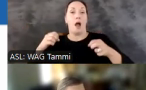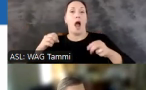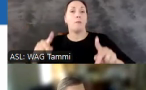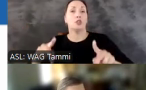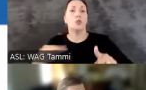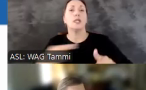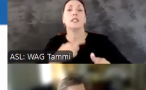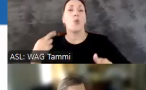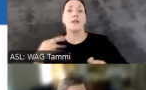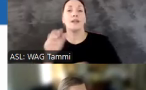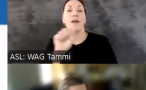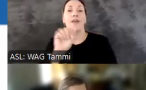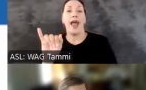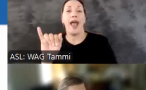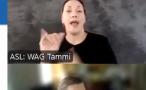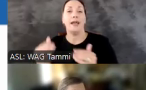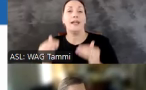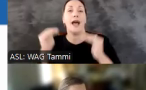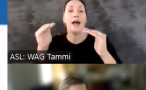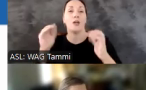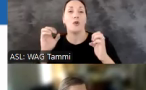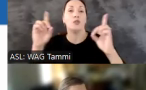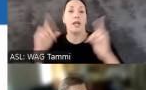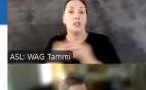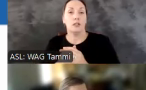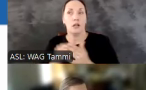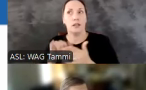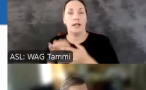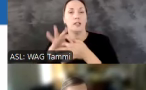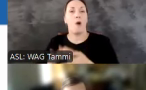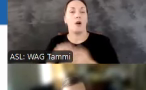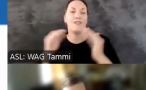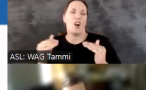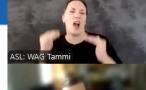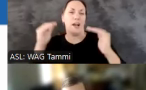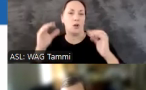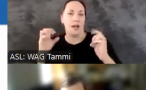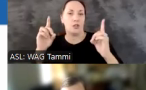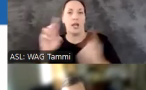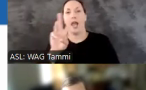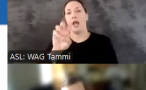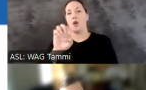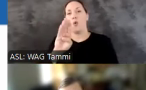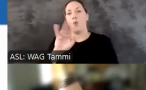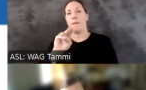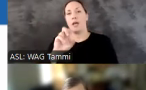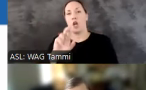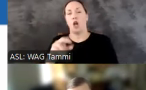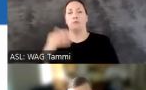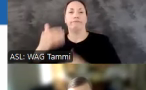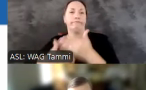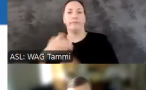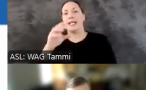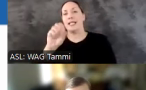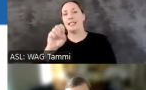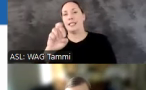risks of AI in higher education, and that is part of our higher education webinar series. So